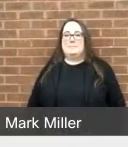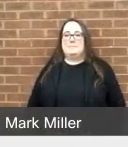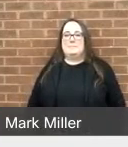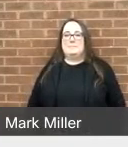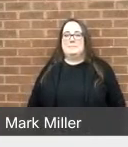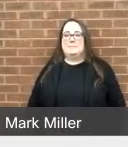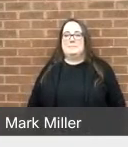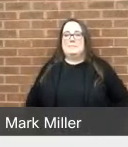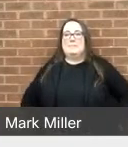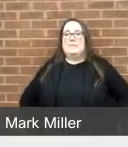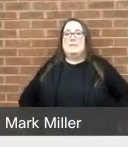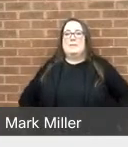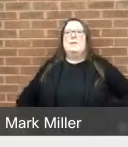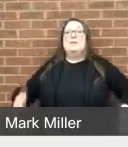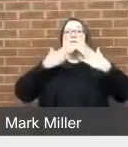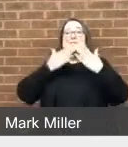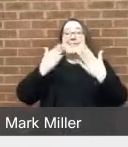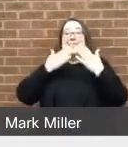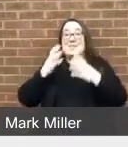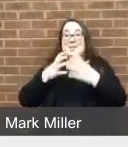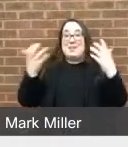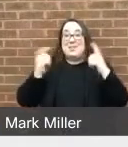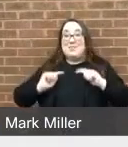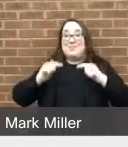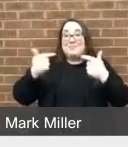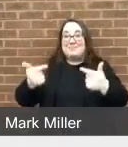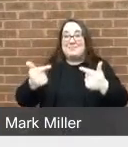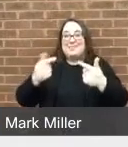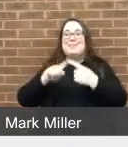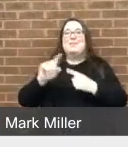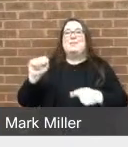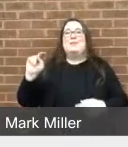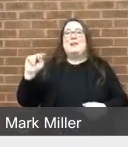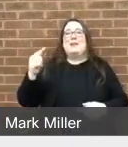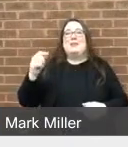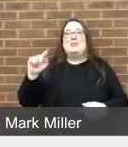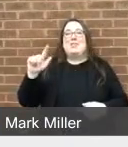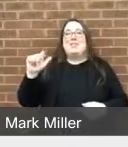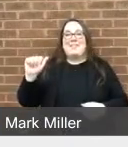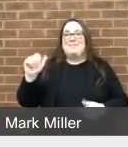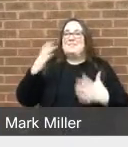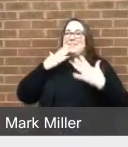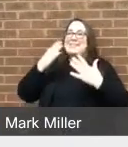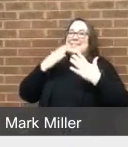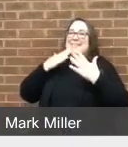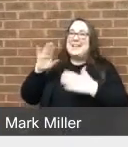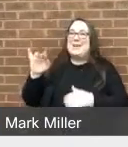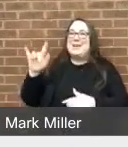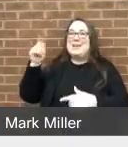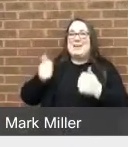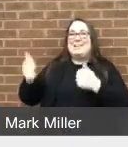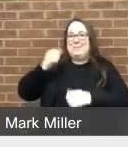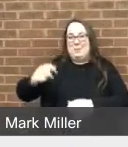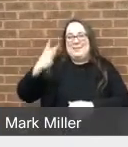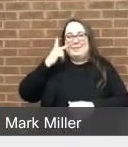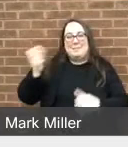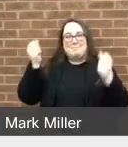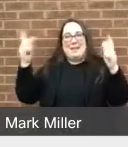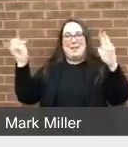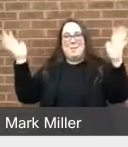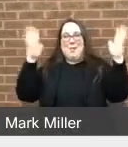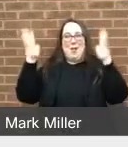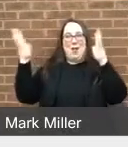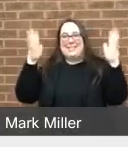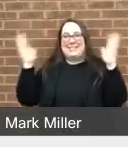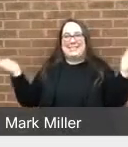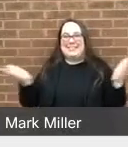Thank you very much, and I'm going to turn it back over to Angela. Thank you, County Executive. We see the many applause here